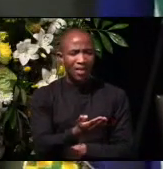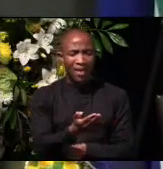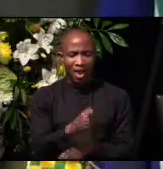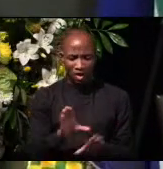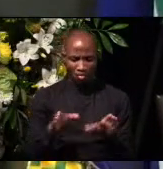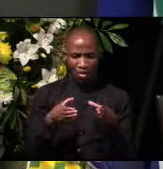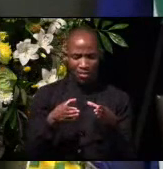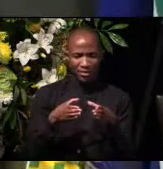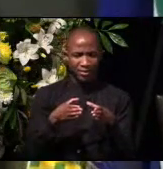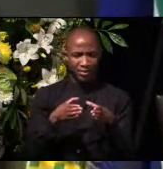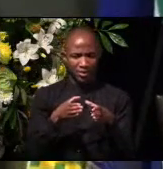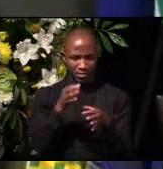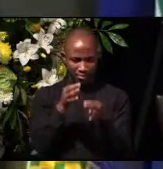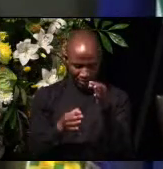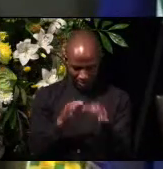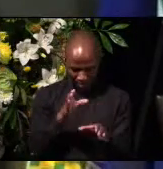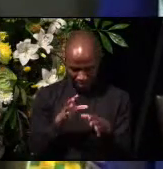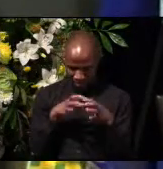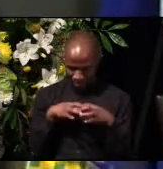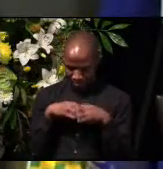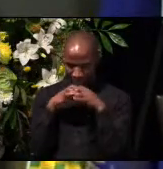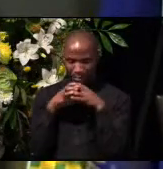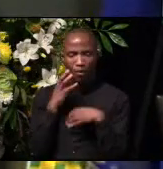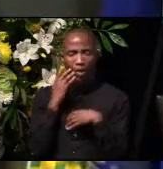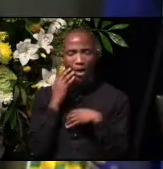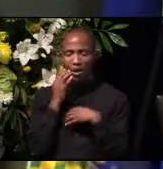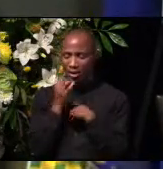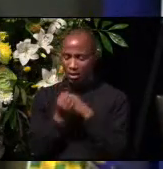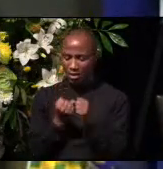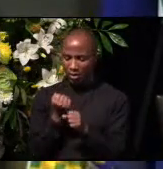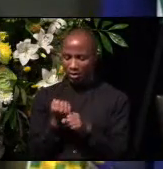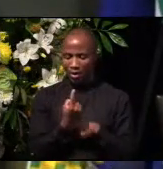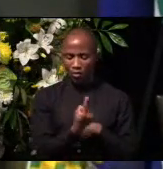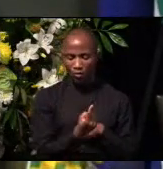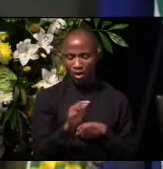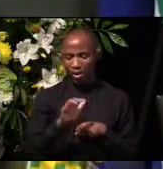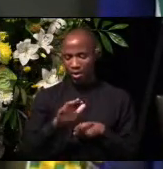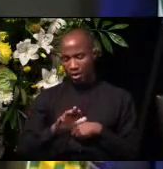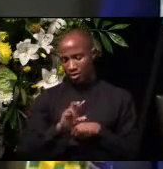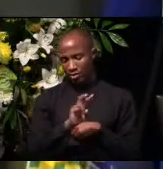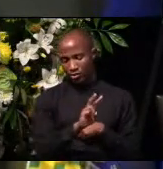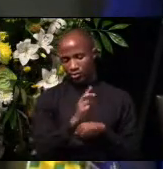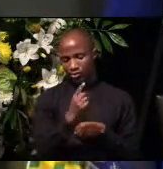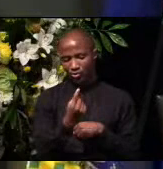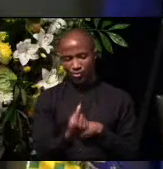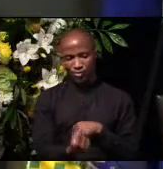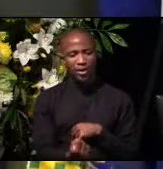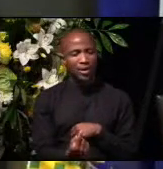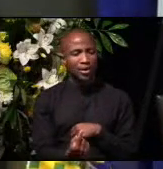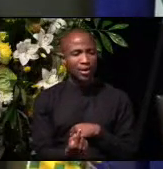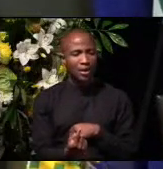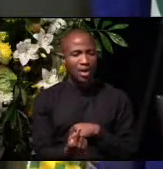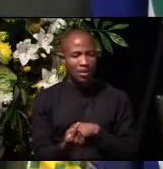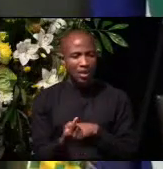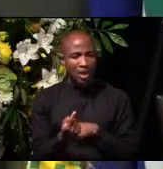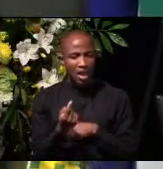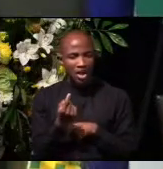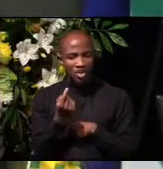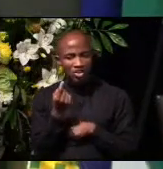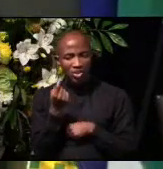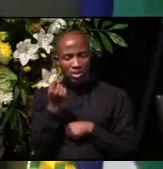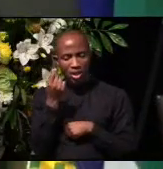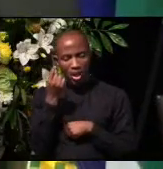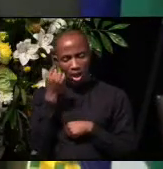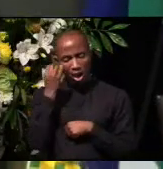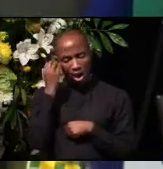and it was formed in 1921 was lit and driven and its ideology came from people